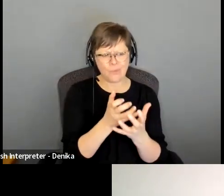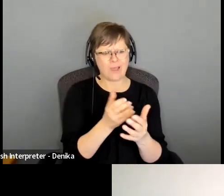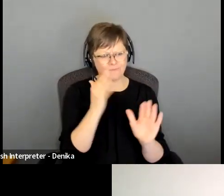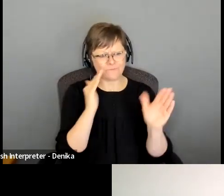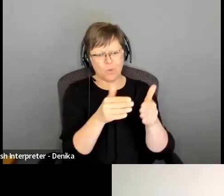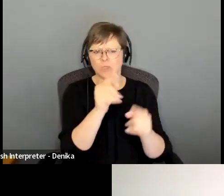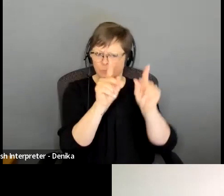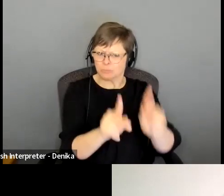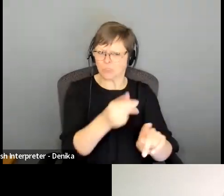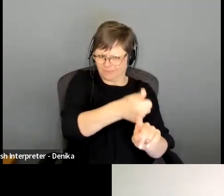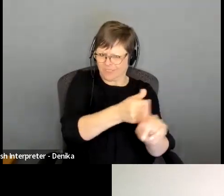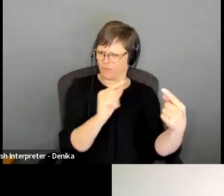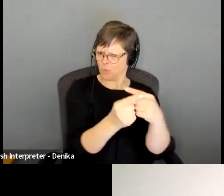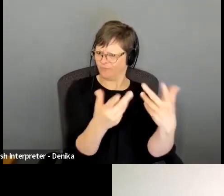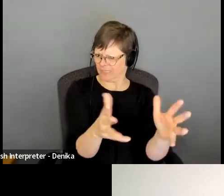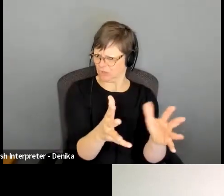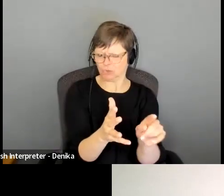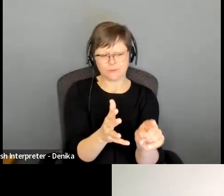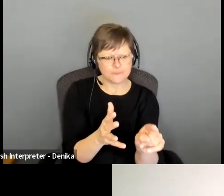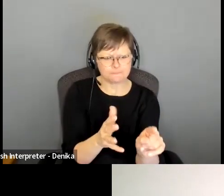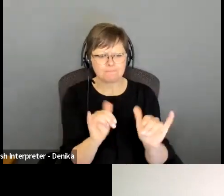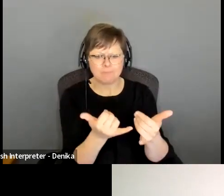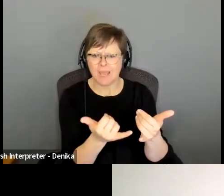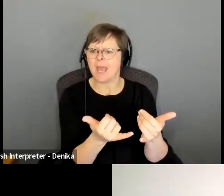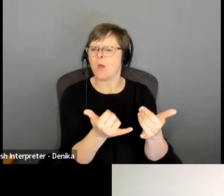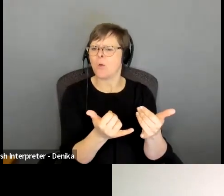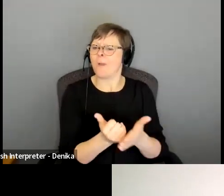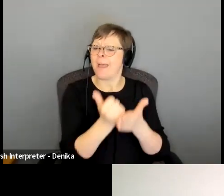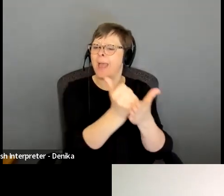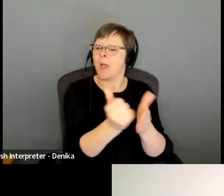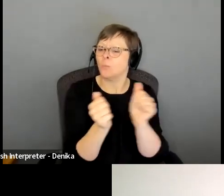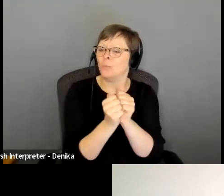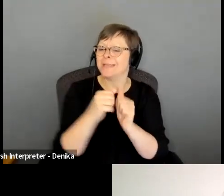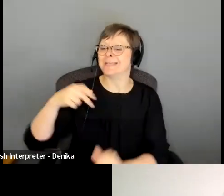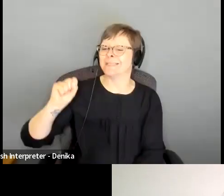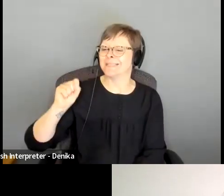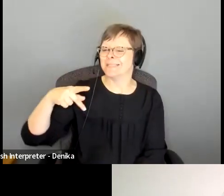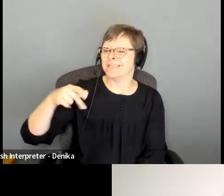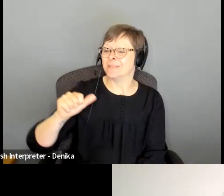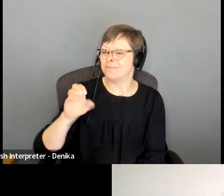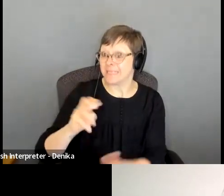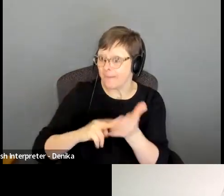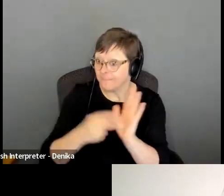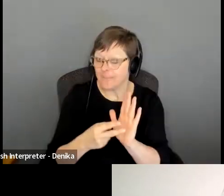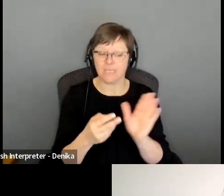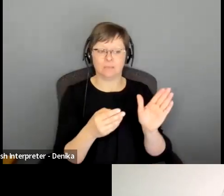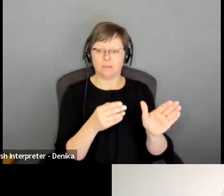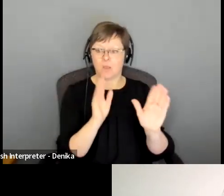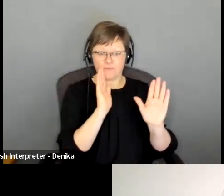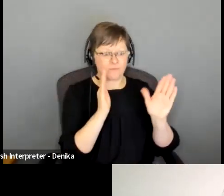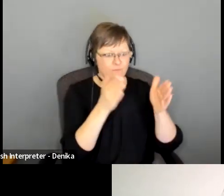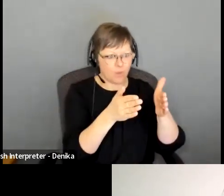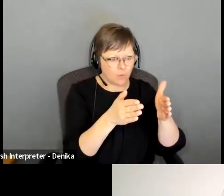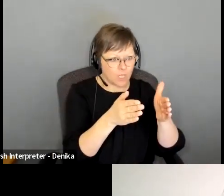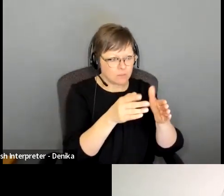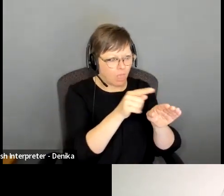harm. So a key piece in doing that could be creating space for them. So creating a distraction or redirect the focus of either